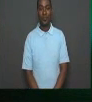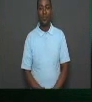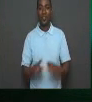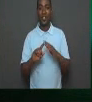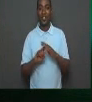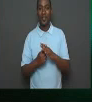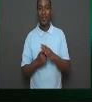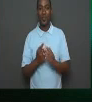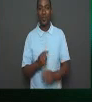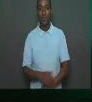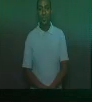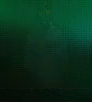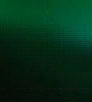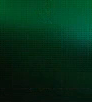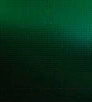Begin.